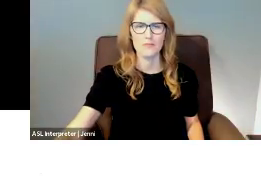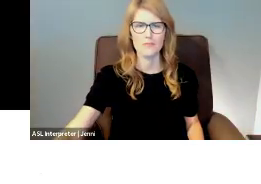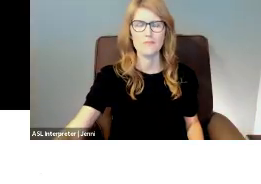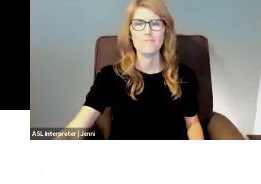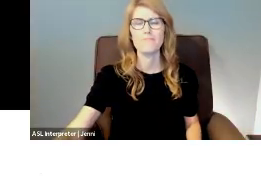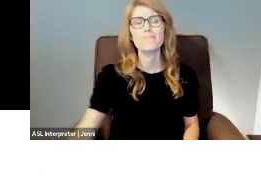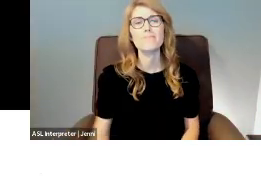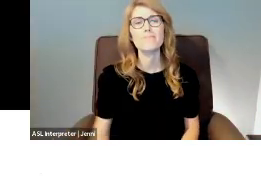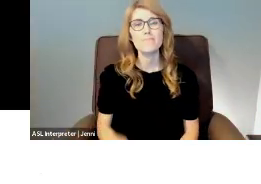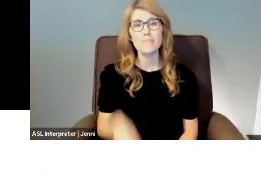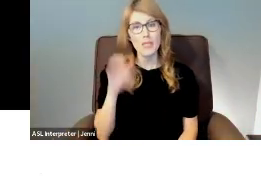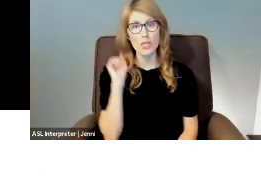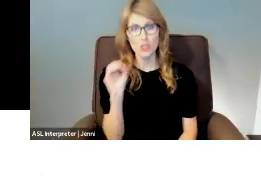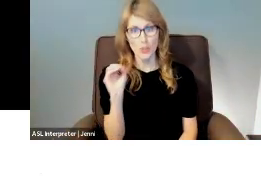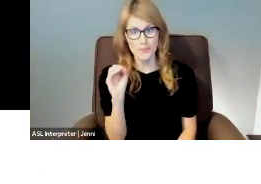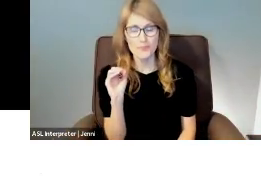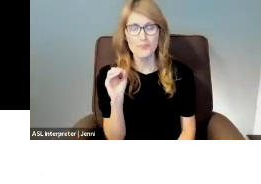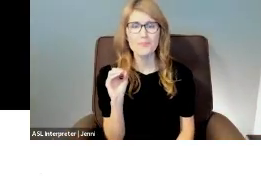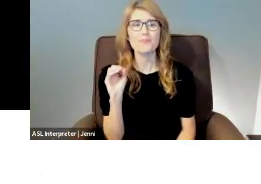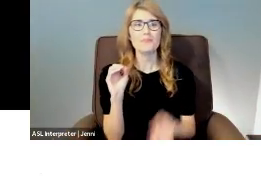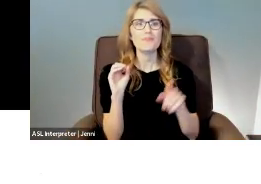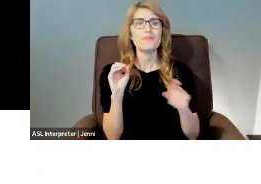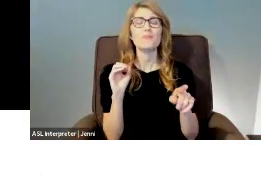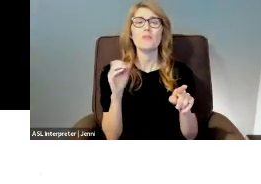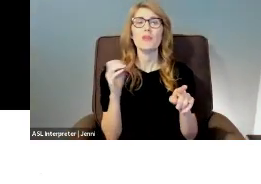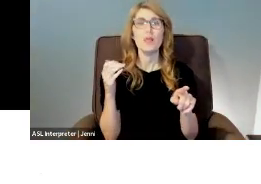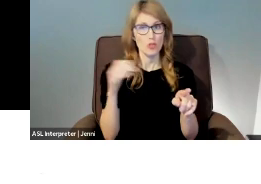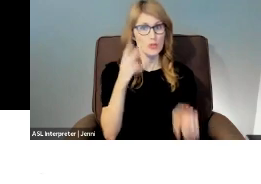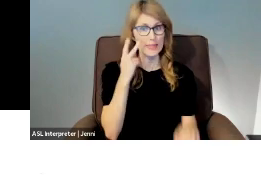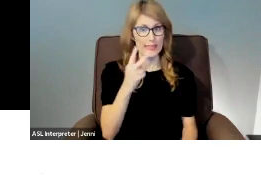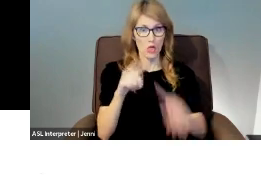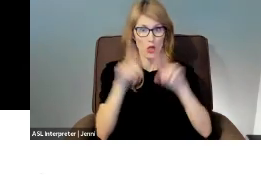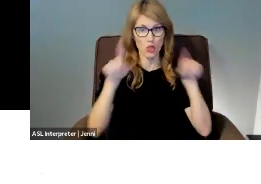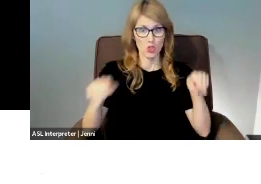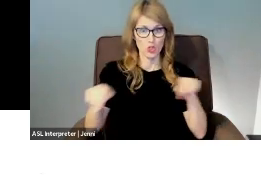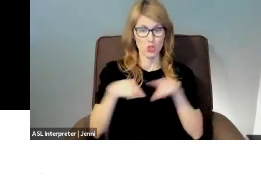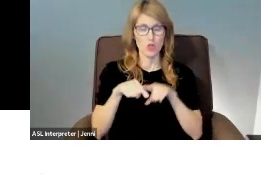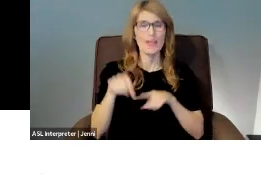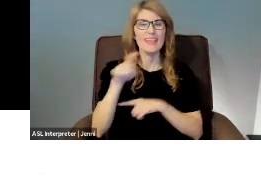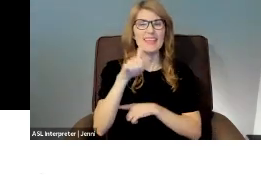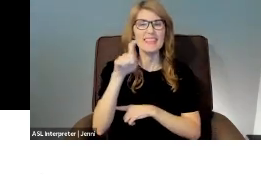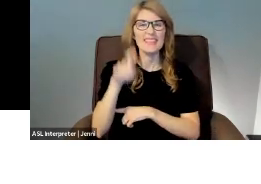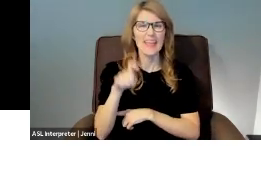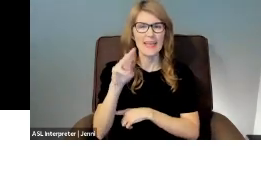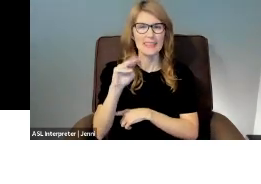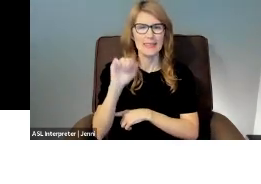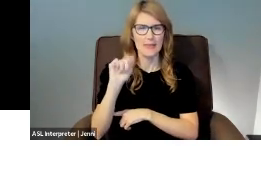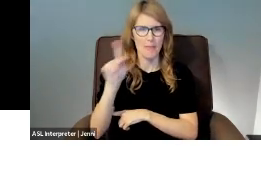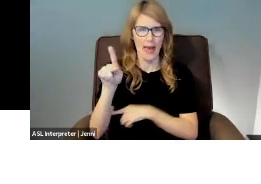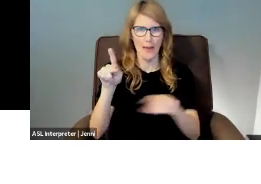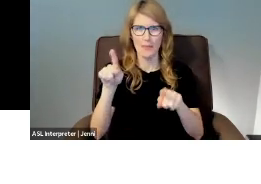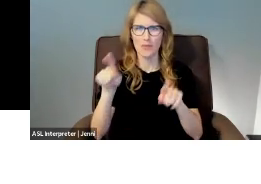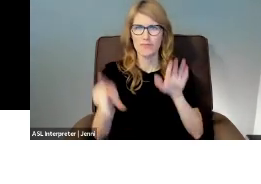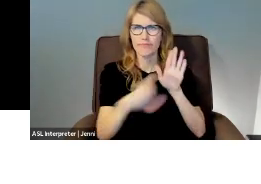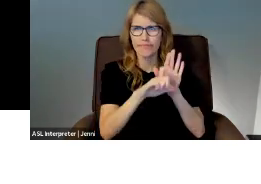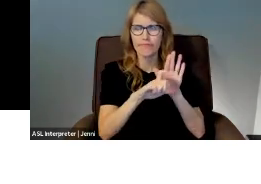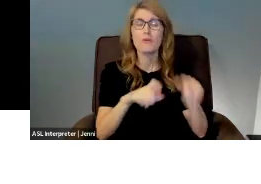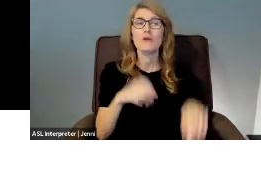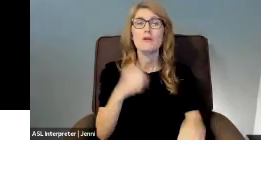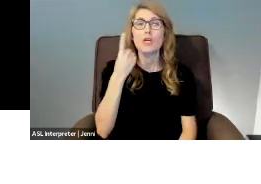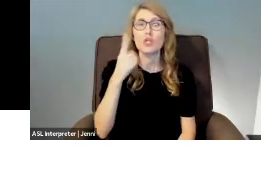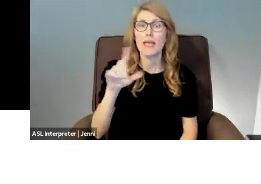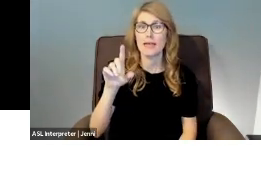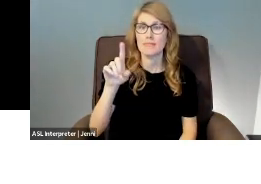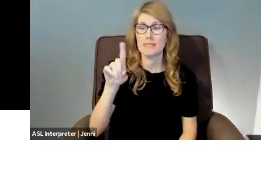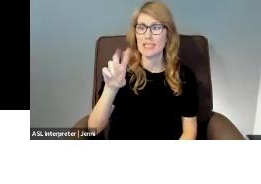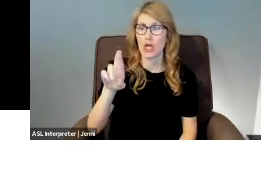So there is a Texas map on your screen. Disability Rights Texas is a